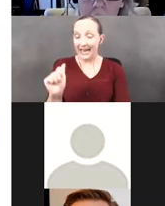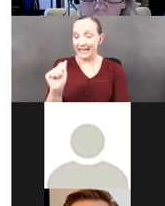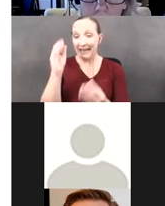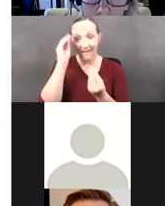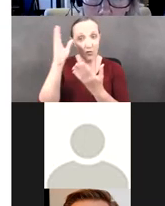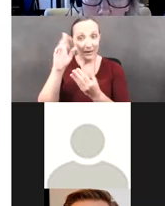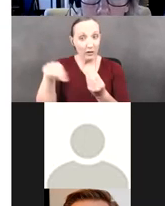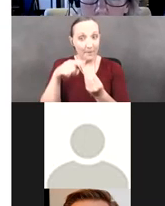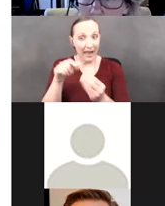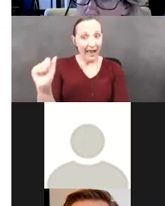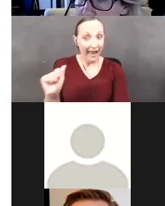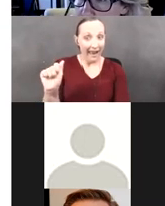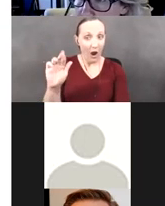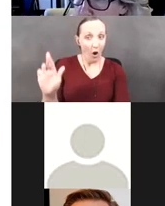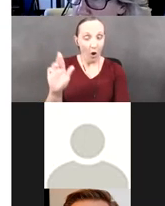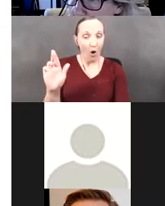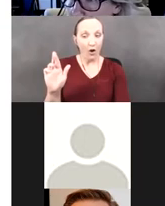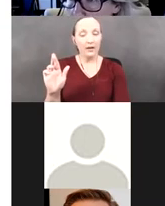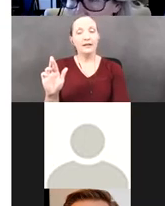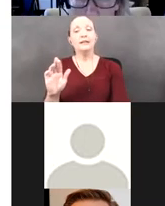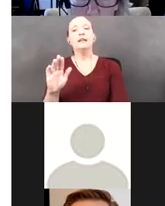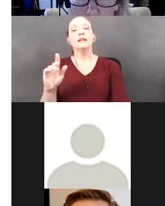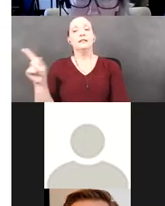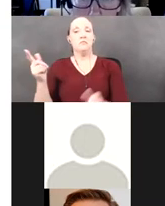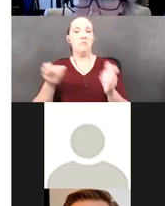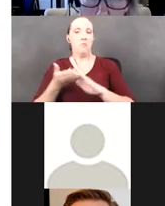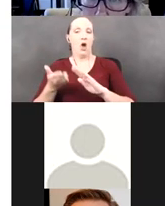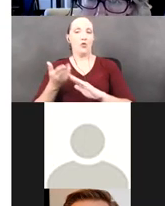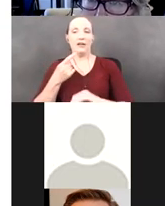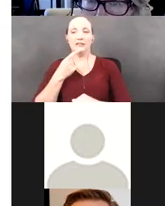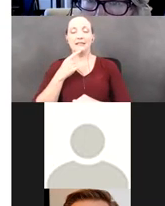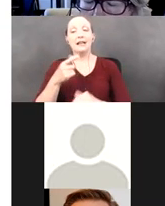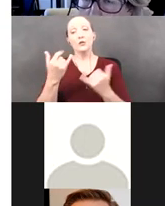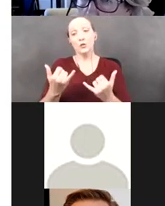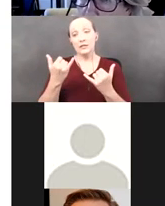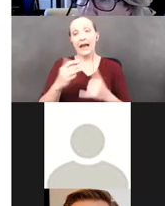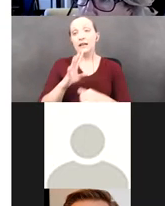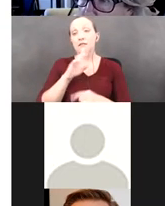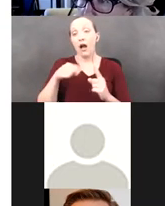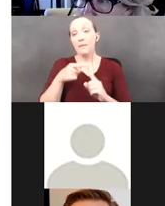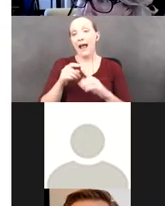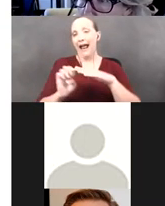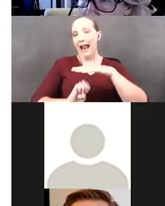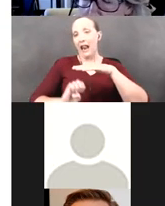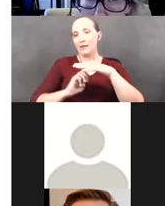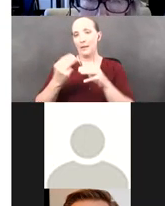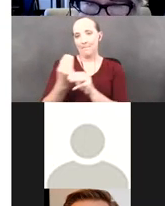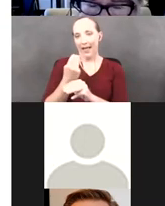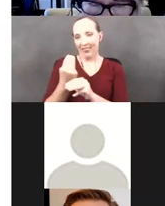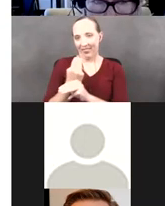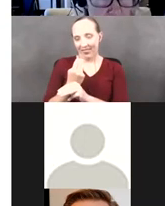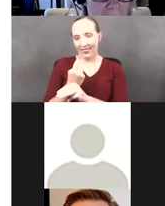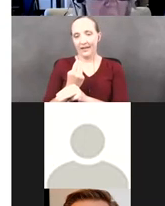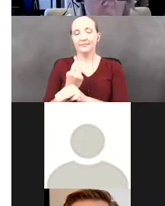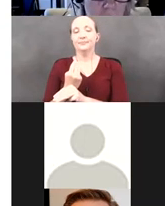dar AR? información sobre Today's AR? presentation is on La elementary presentación de math. hoy es We sobre will have some matemáticas de